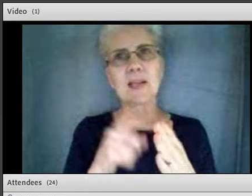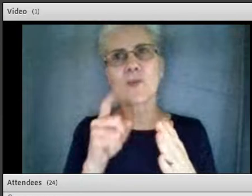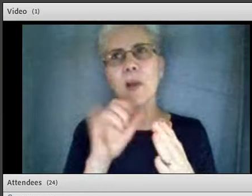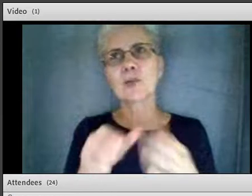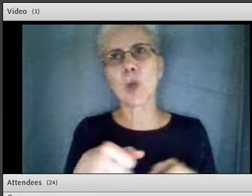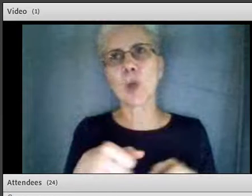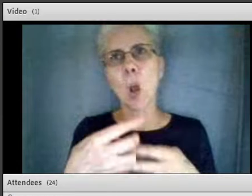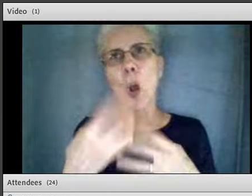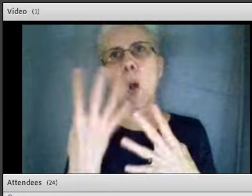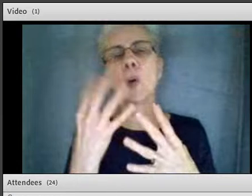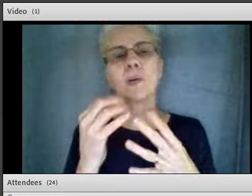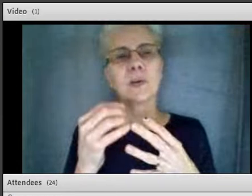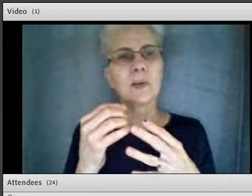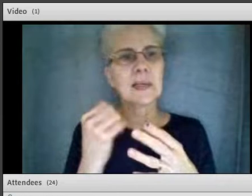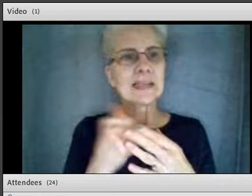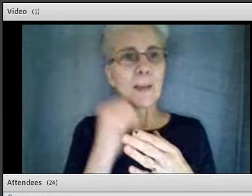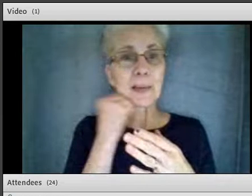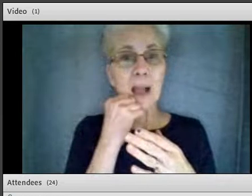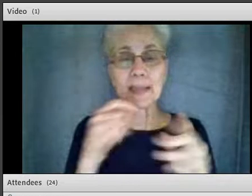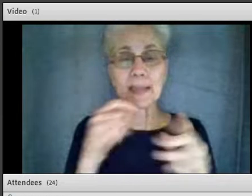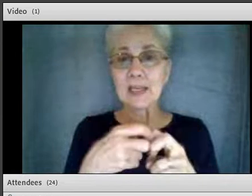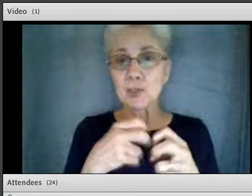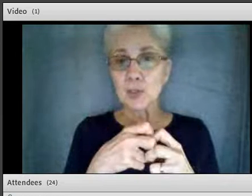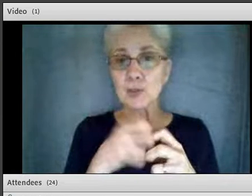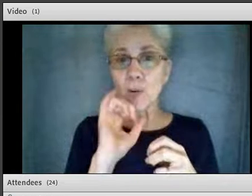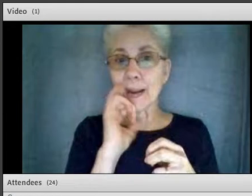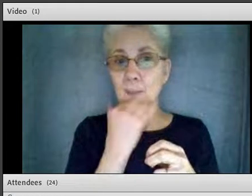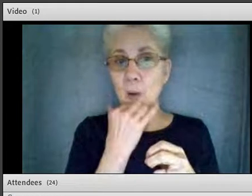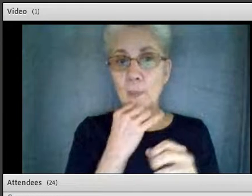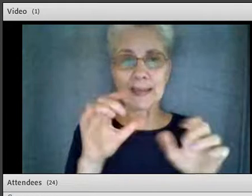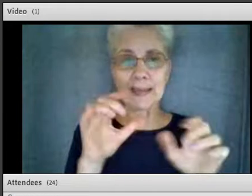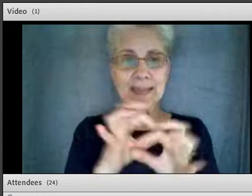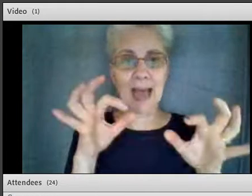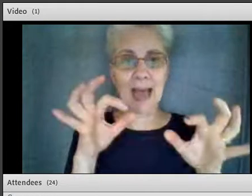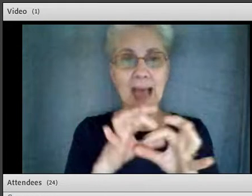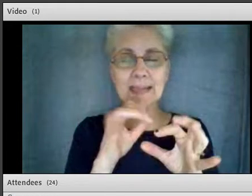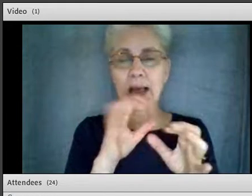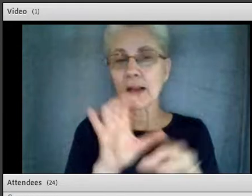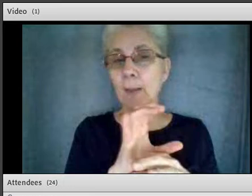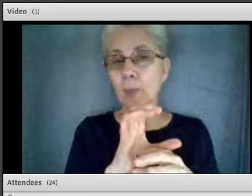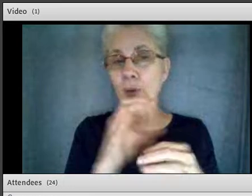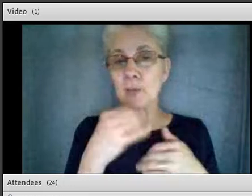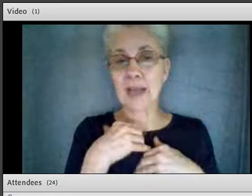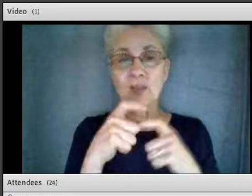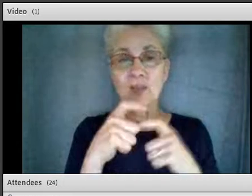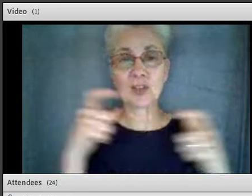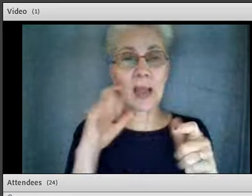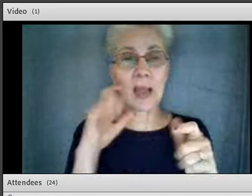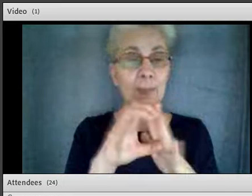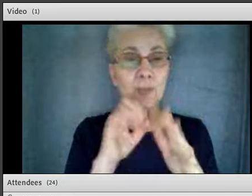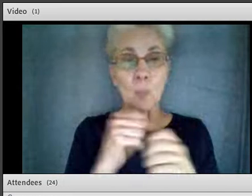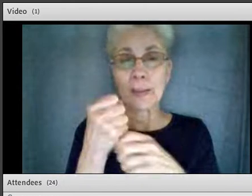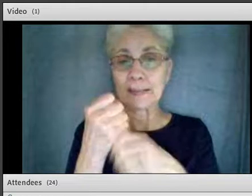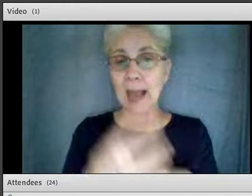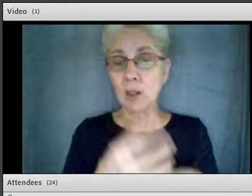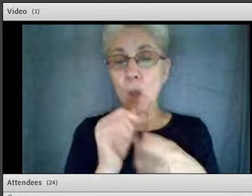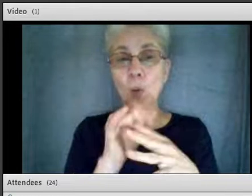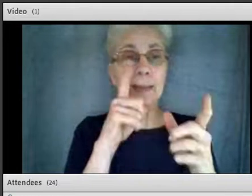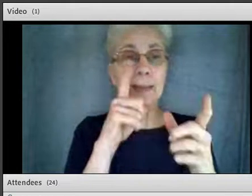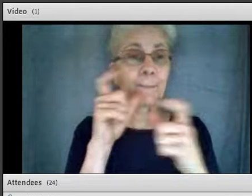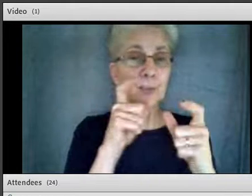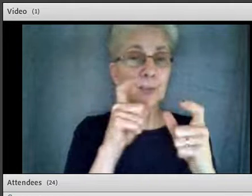are inappropriately sized images. Our computers have giant images. We take pictures off our cameras,